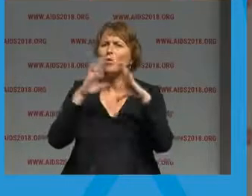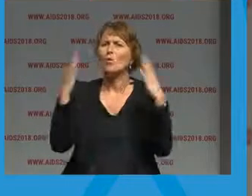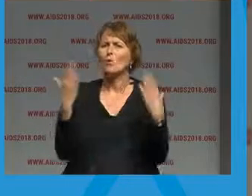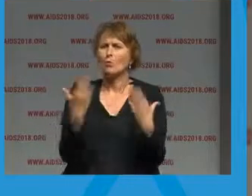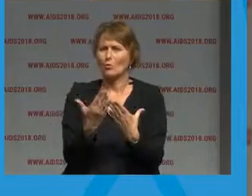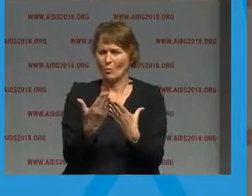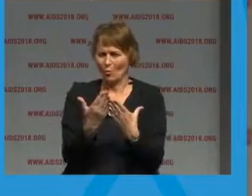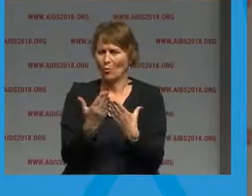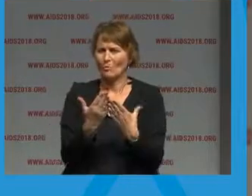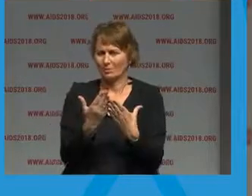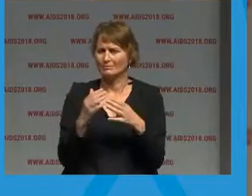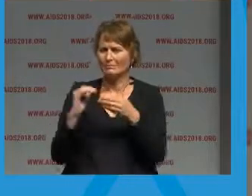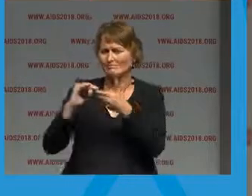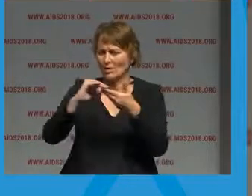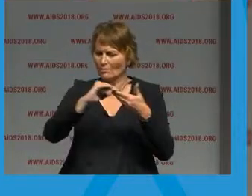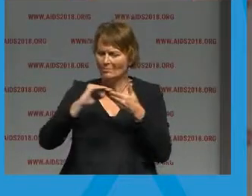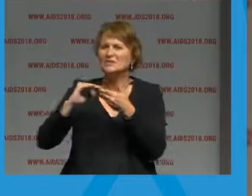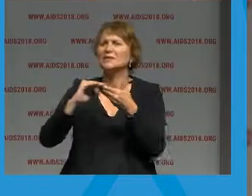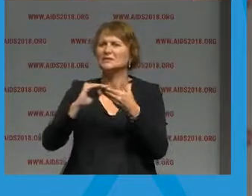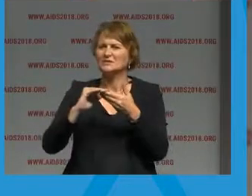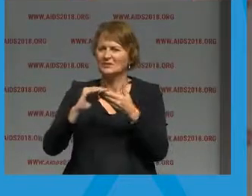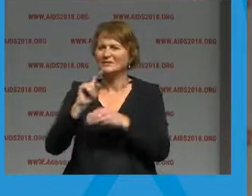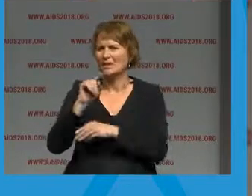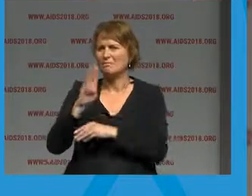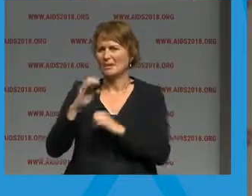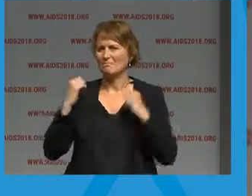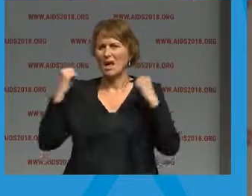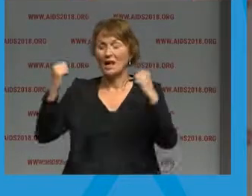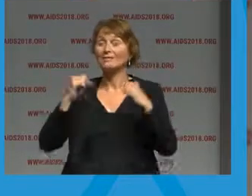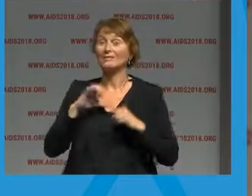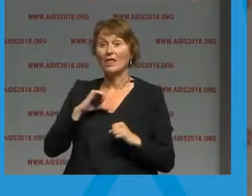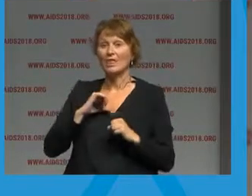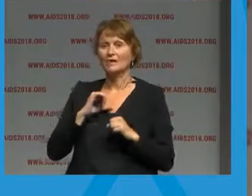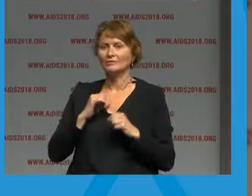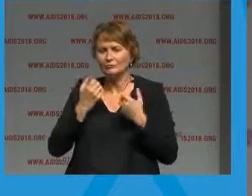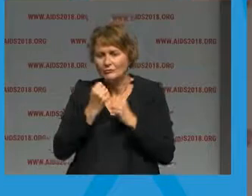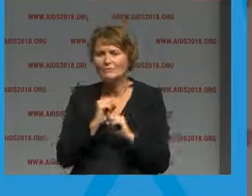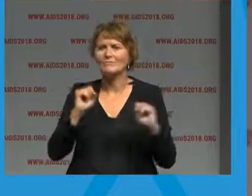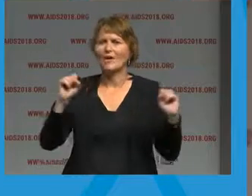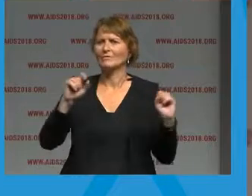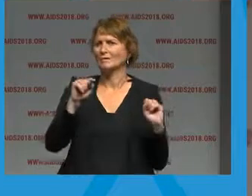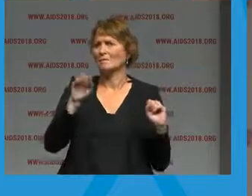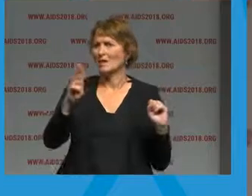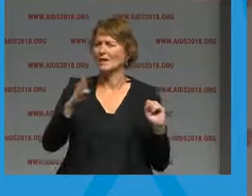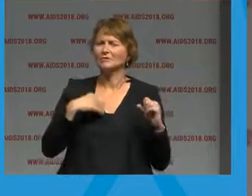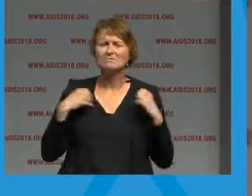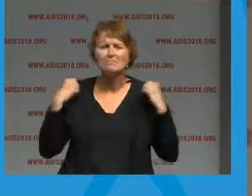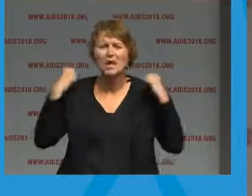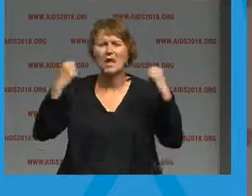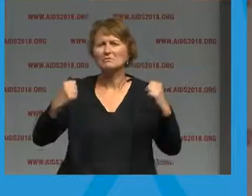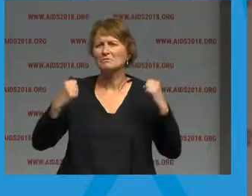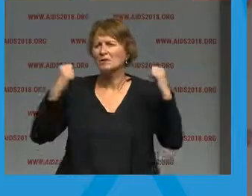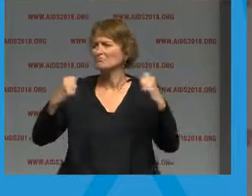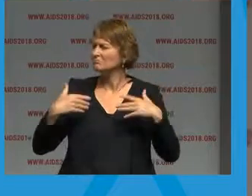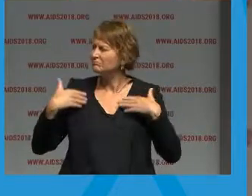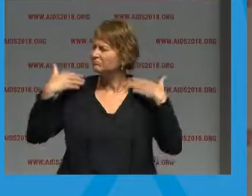TB Activists. A TB survivor herself, she's been a TB advocate and champion for